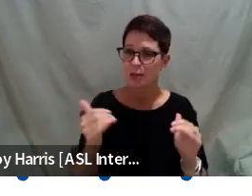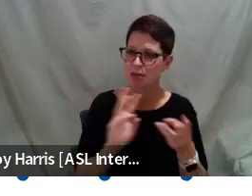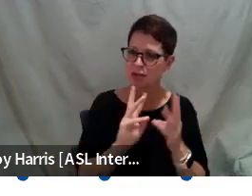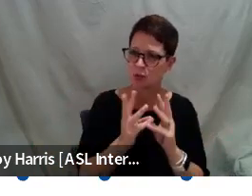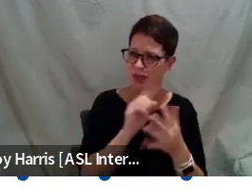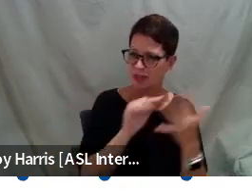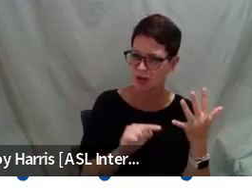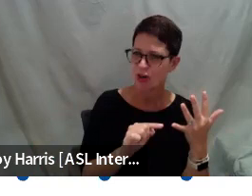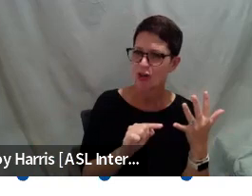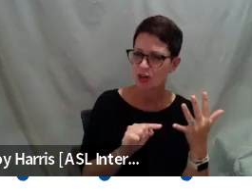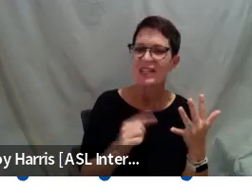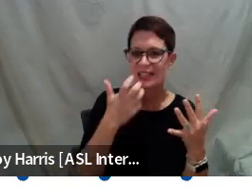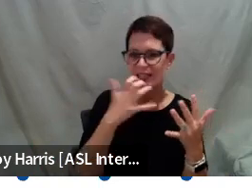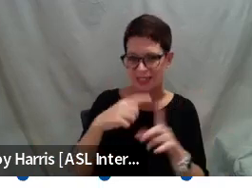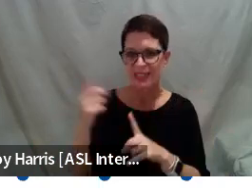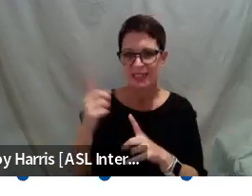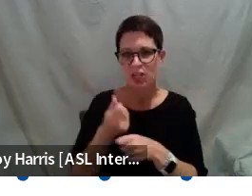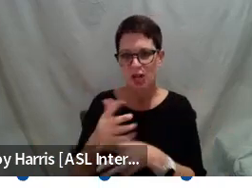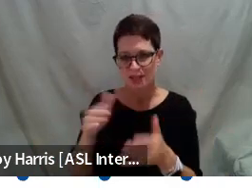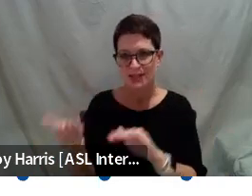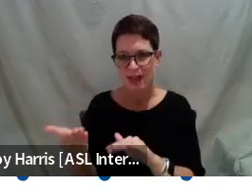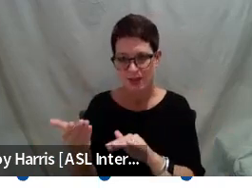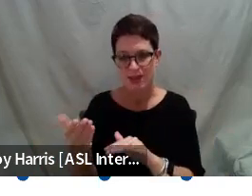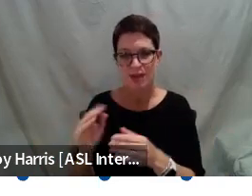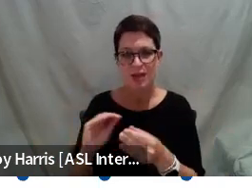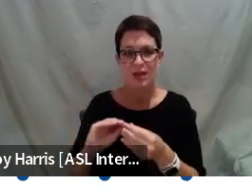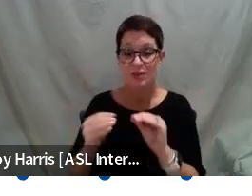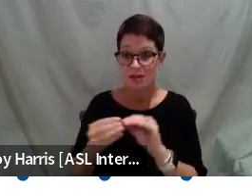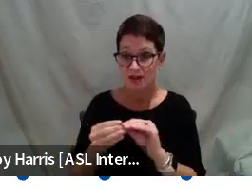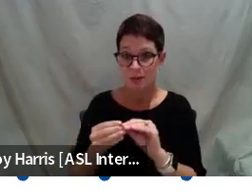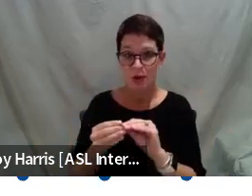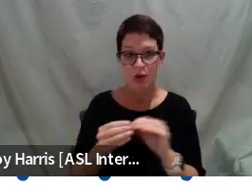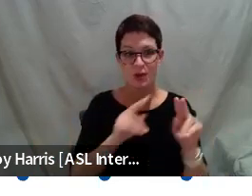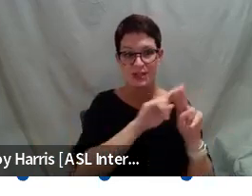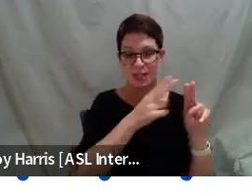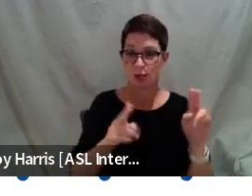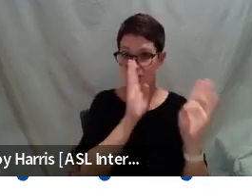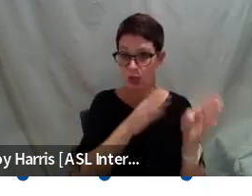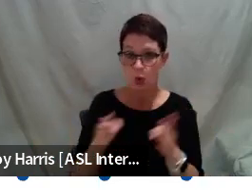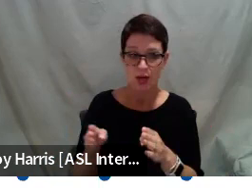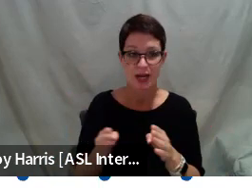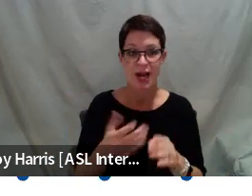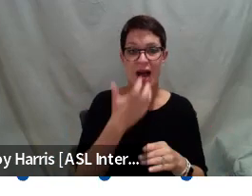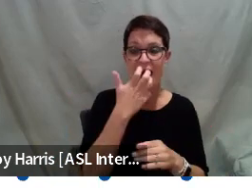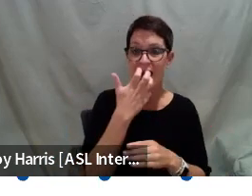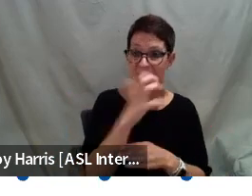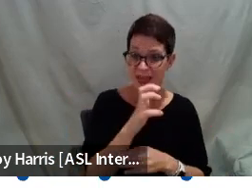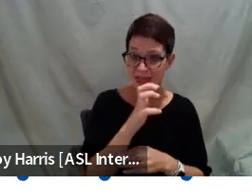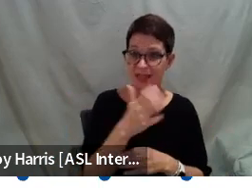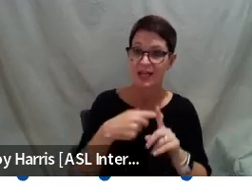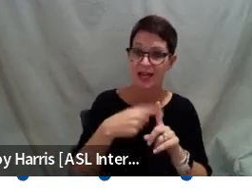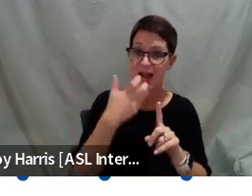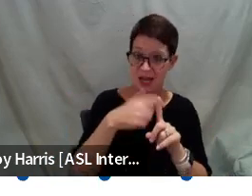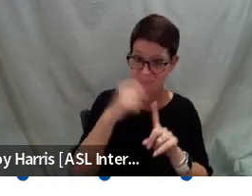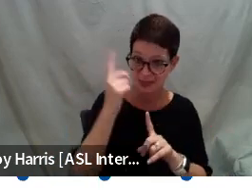hazards. And the numbers of fatalities will go in decreasing order with highest at heat, and